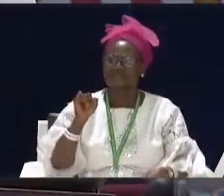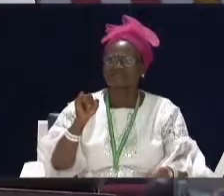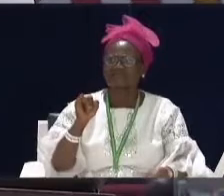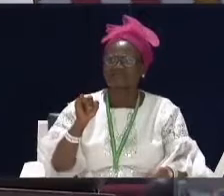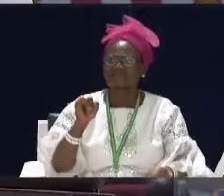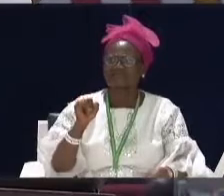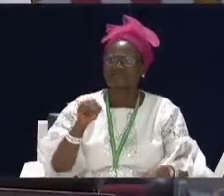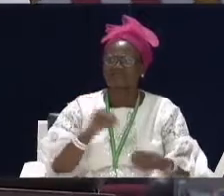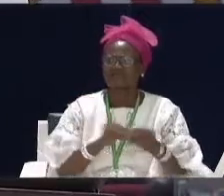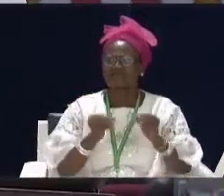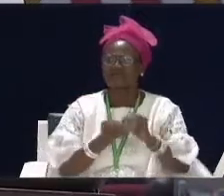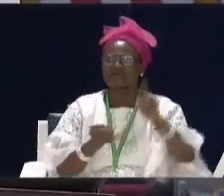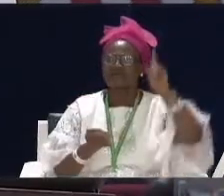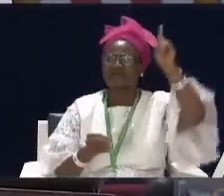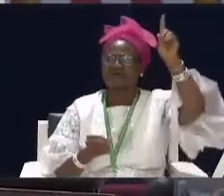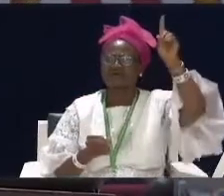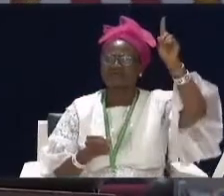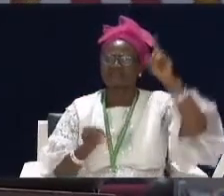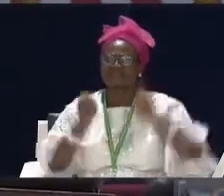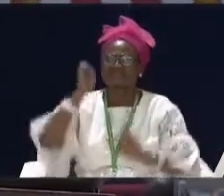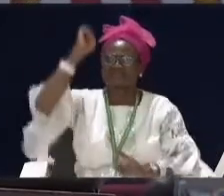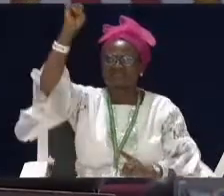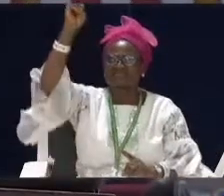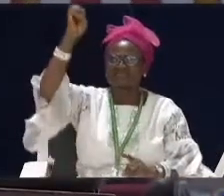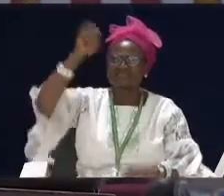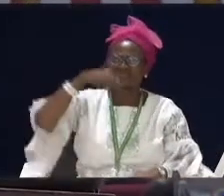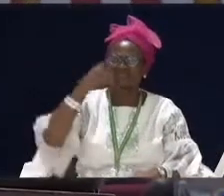number one, he said,